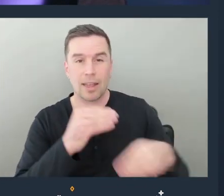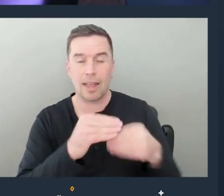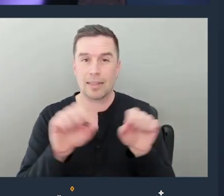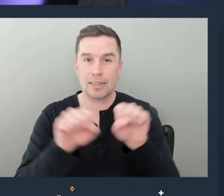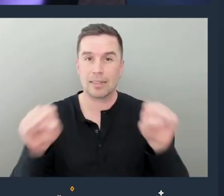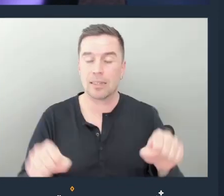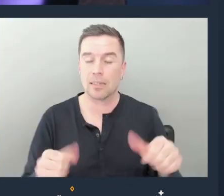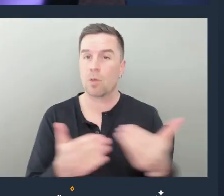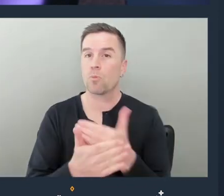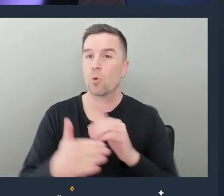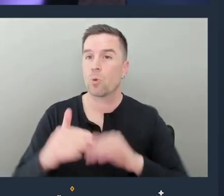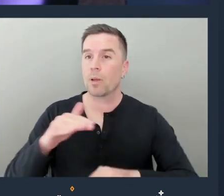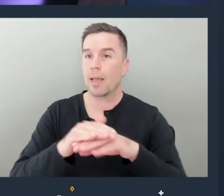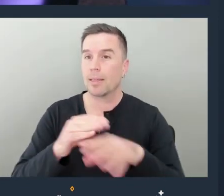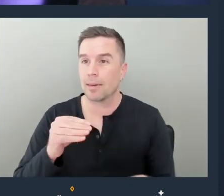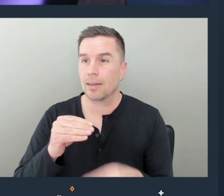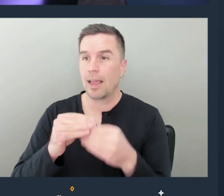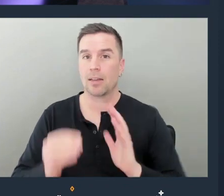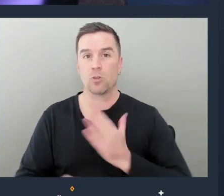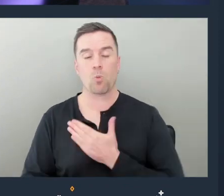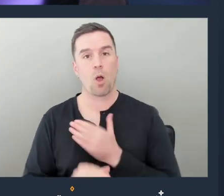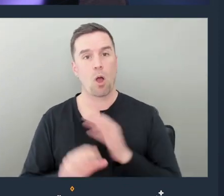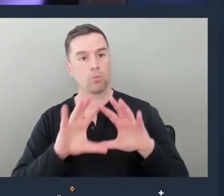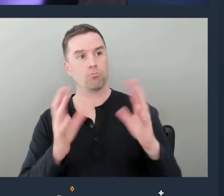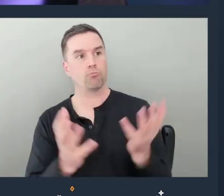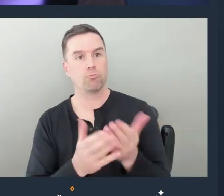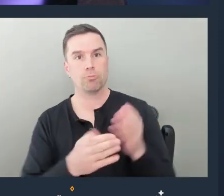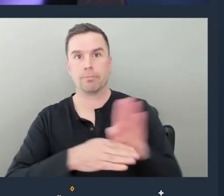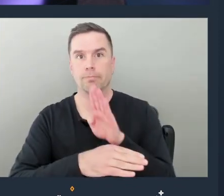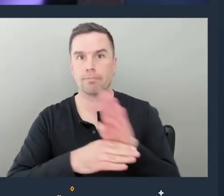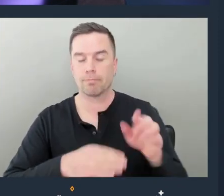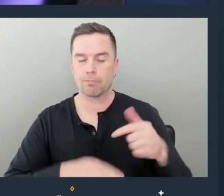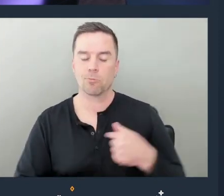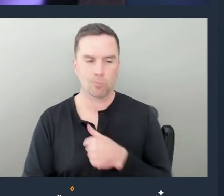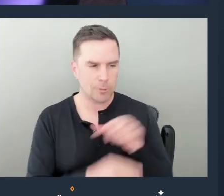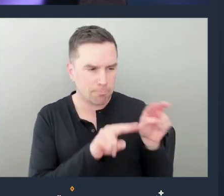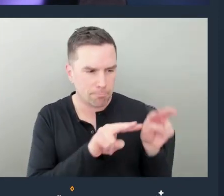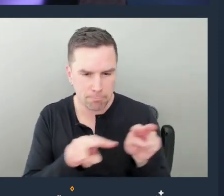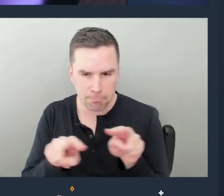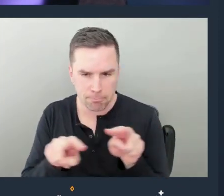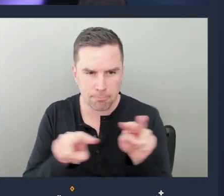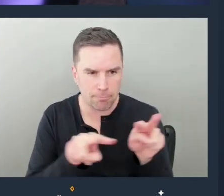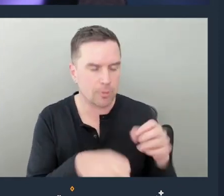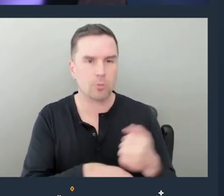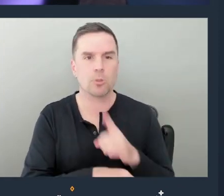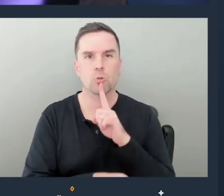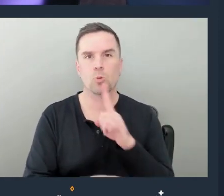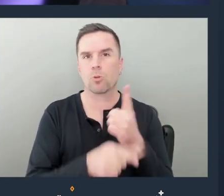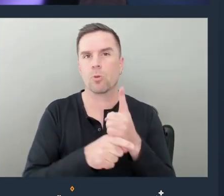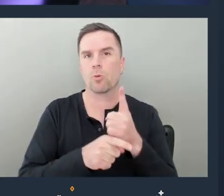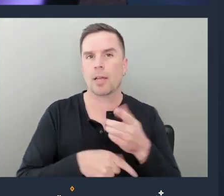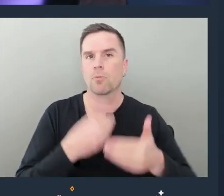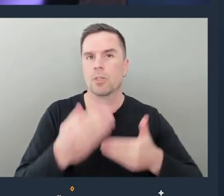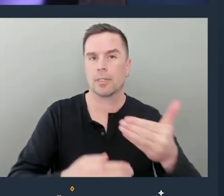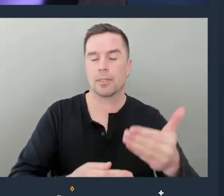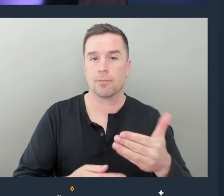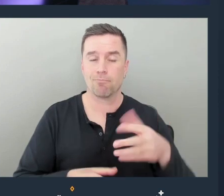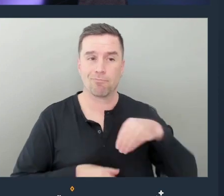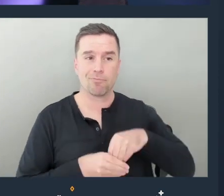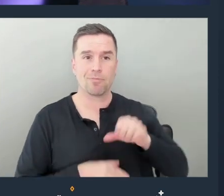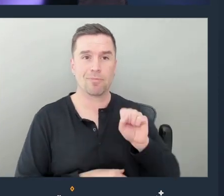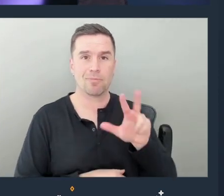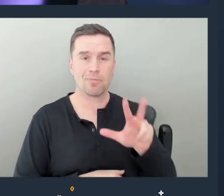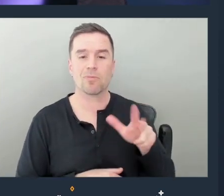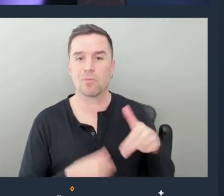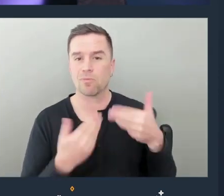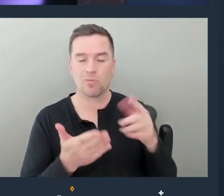the fleet, we are constantly checksumming the data and the operations to ensure correct processing. Internally, S3 actually uses checksums